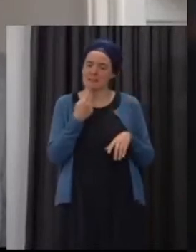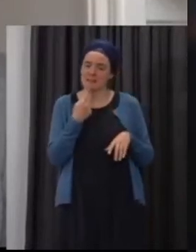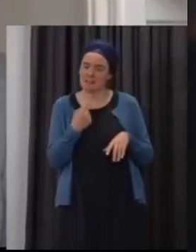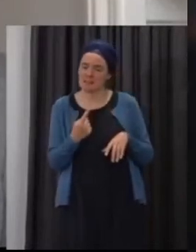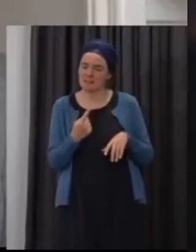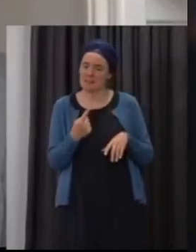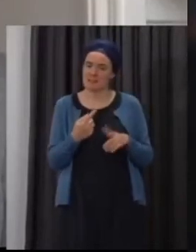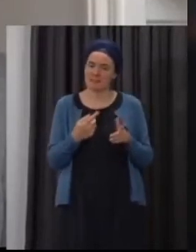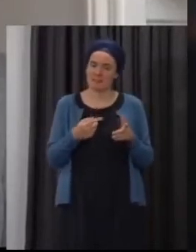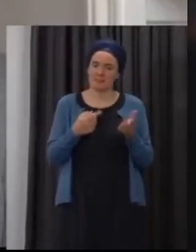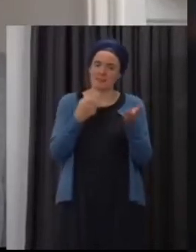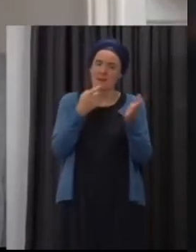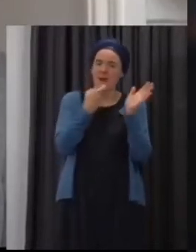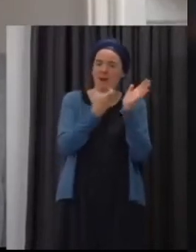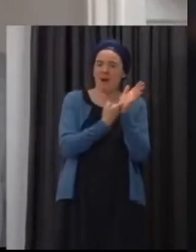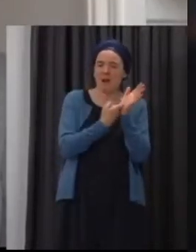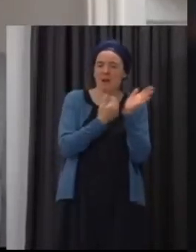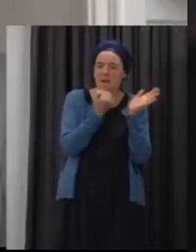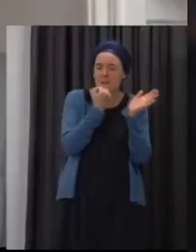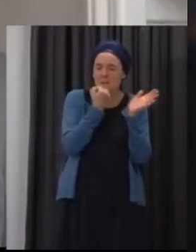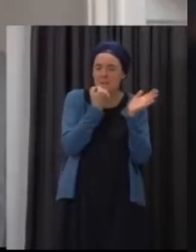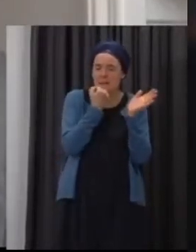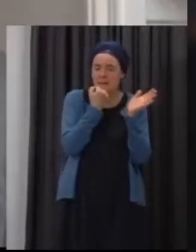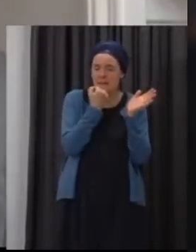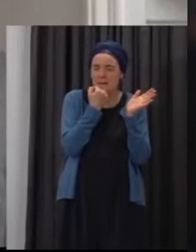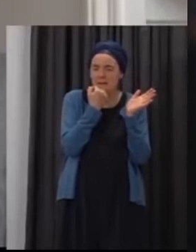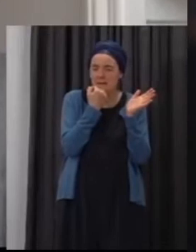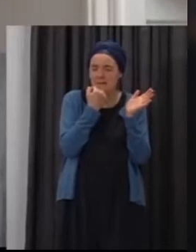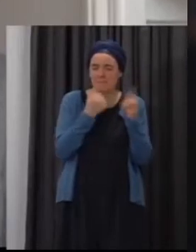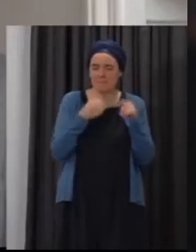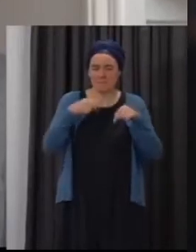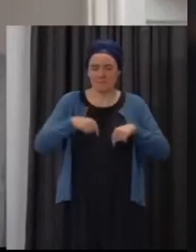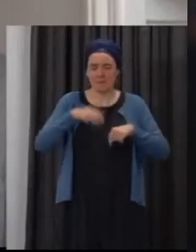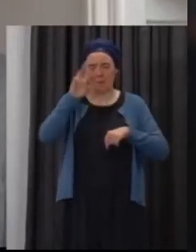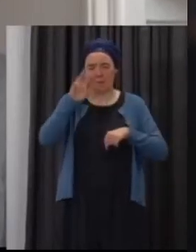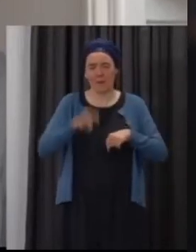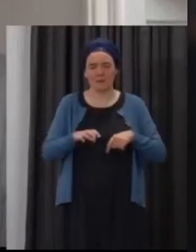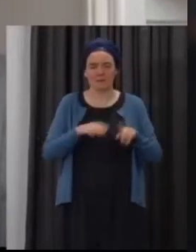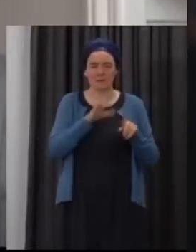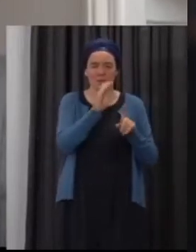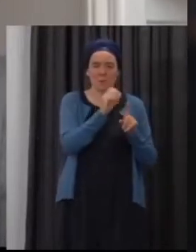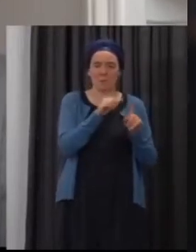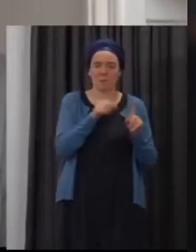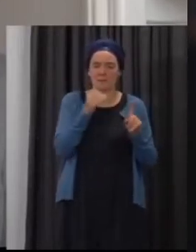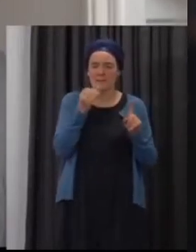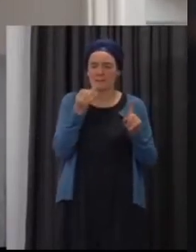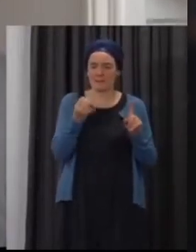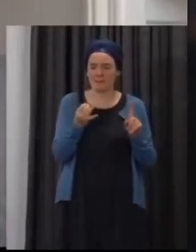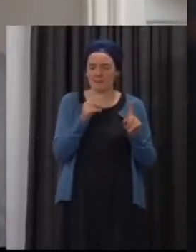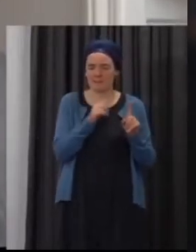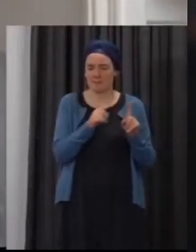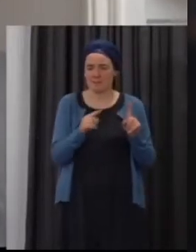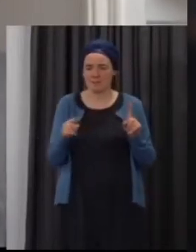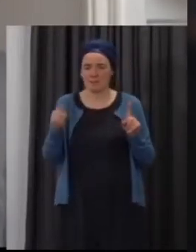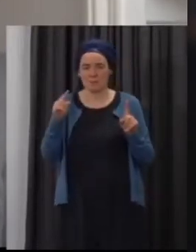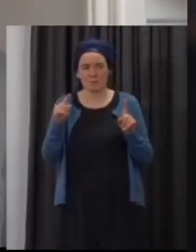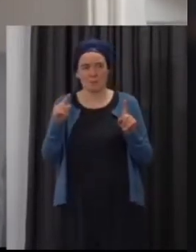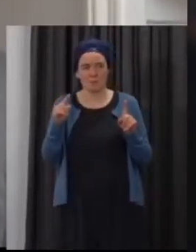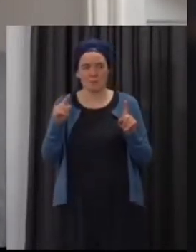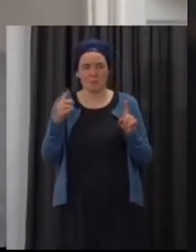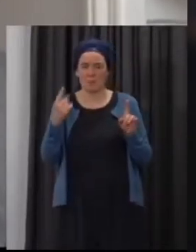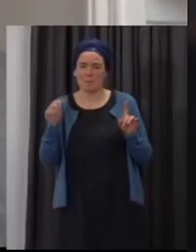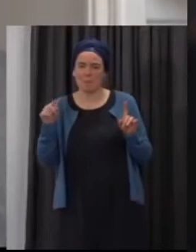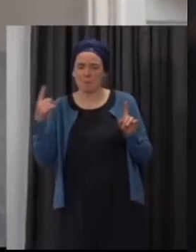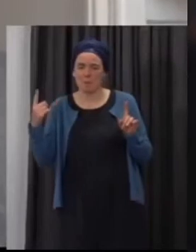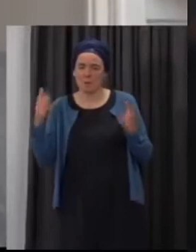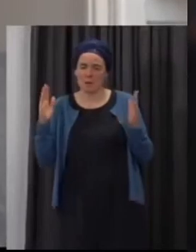0.7 and 1, and they say this was largely driven by an increase in infections in hospitals and care homes. On